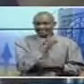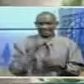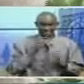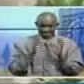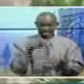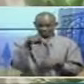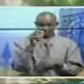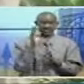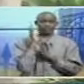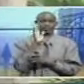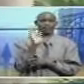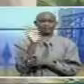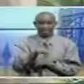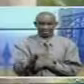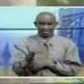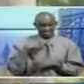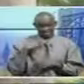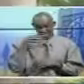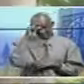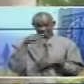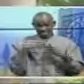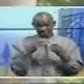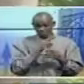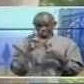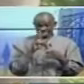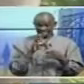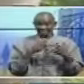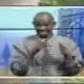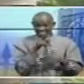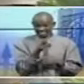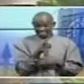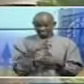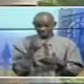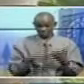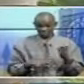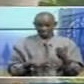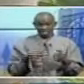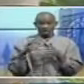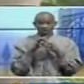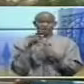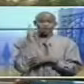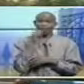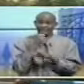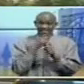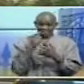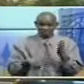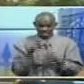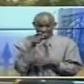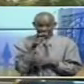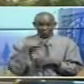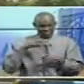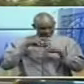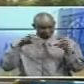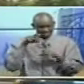security. And even as the government officially handed over the Westgate Mall to its owners, COD lawmakers say there is resistance from the National Intelligence